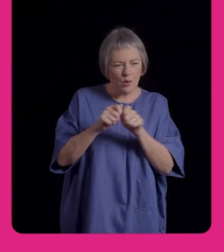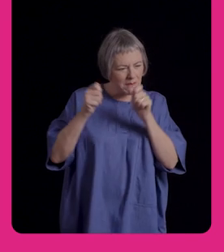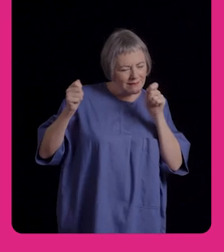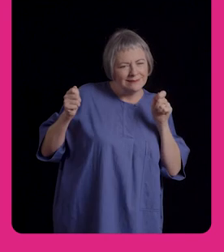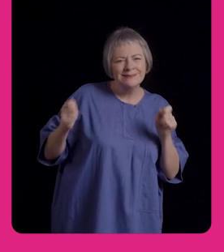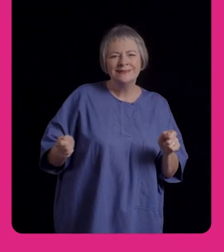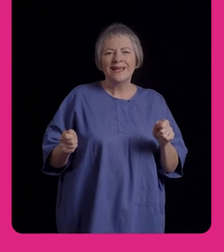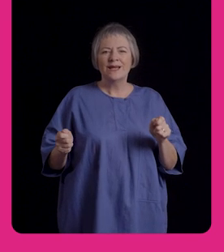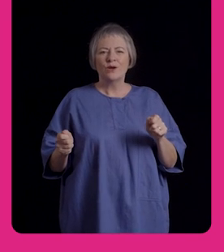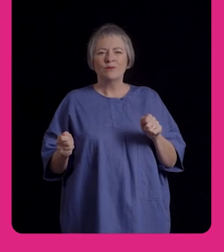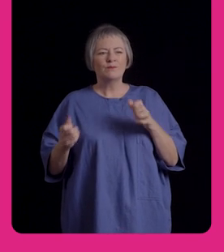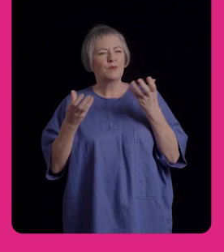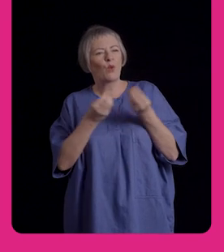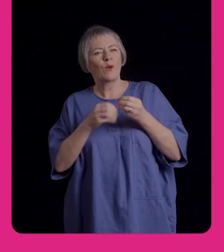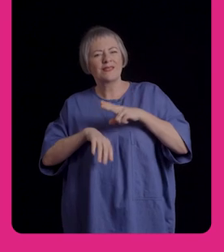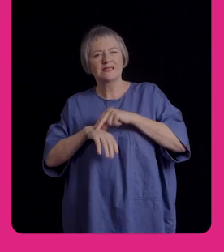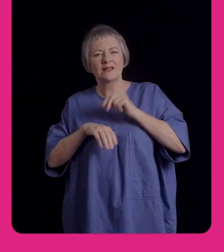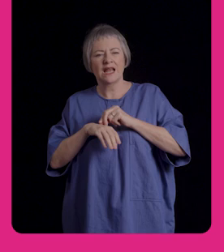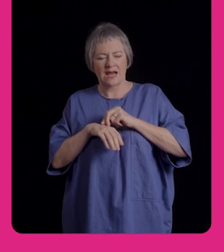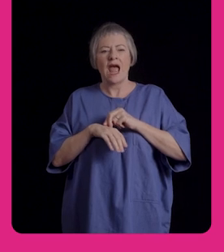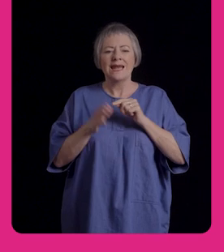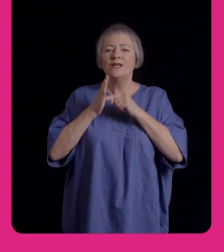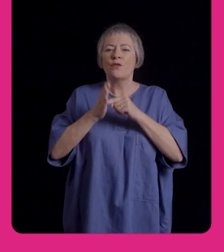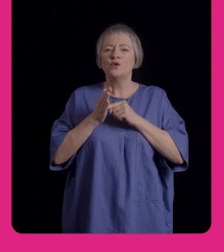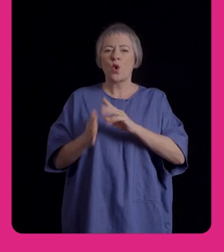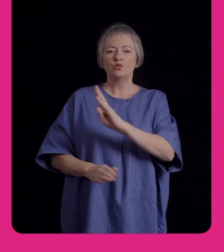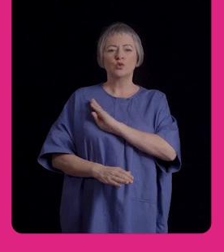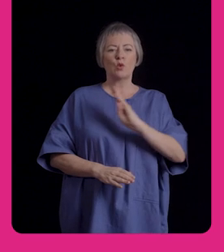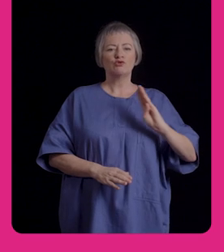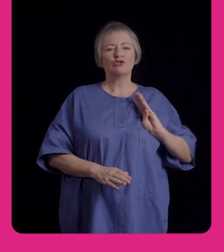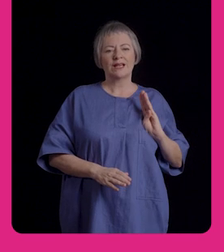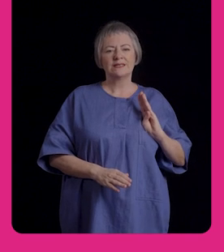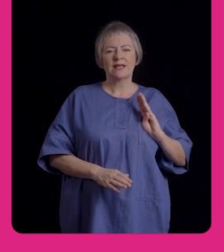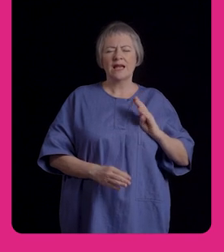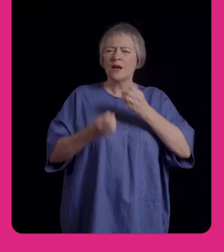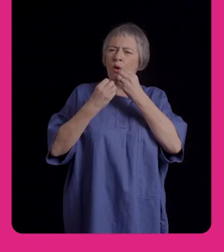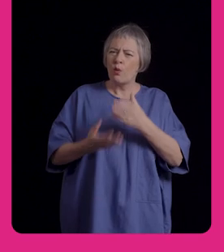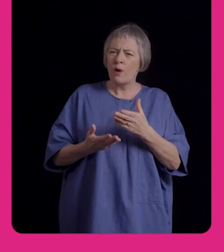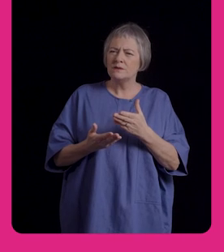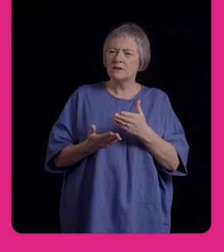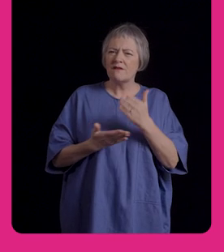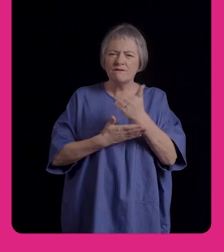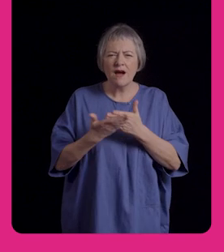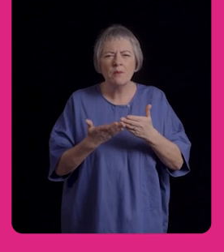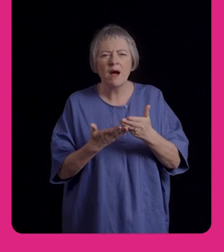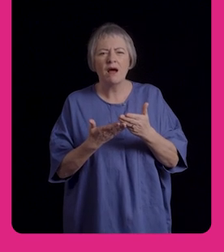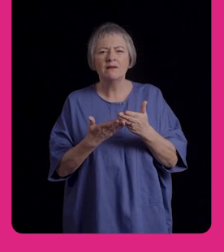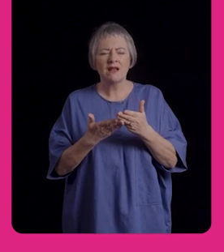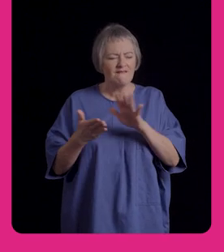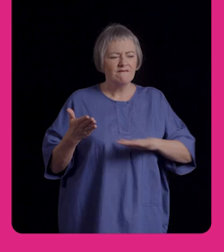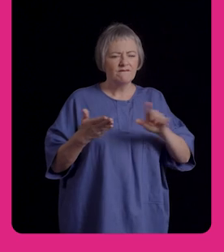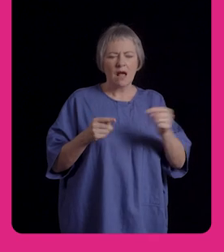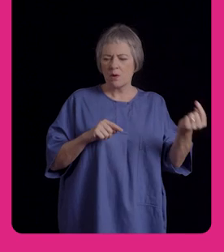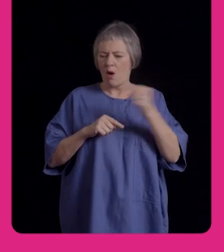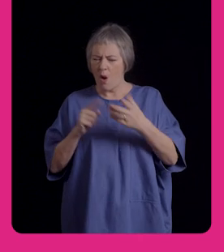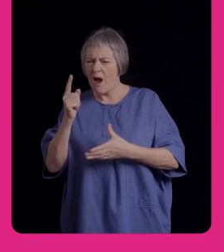and with his nephew and had all these little toy soldiers. Except there's this weird thing that he, there's a wonderful bit where like relatives come up and